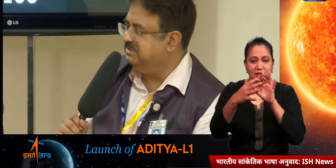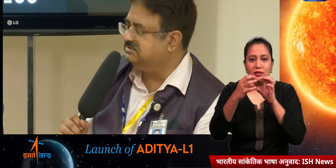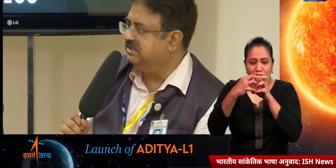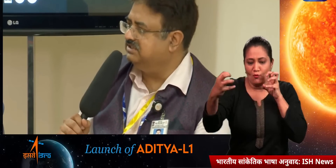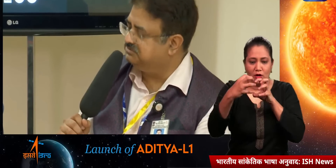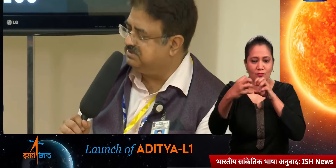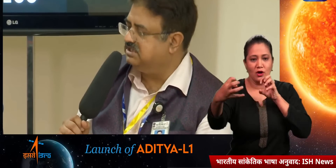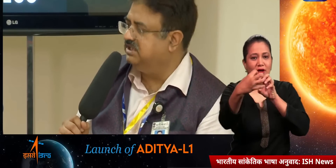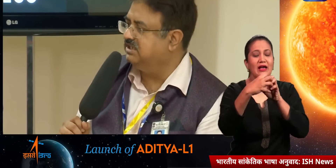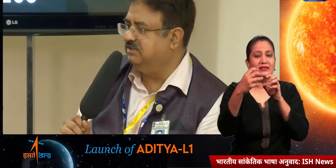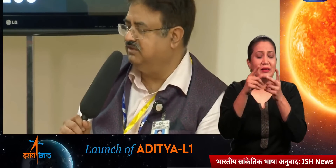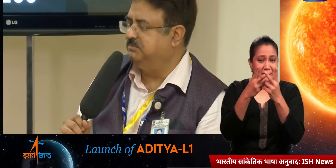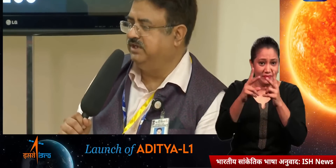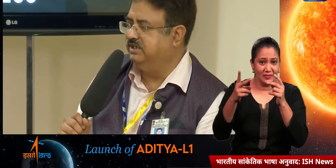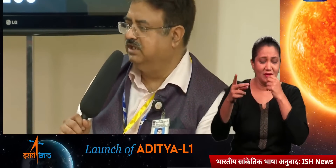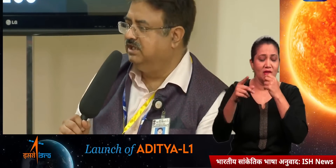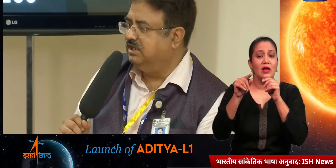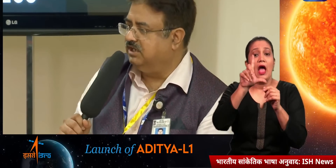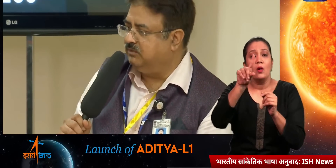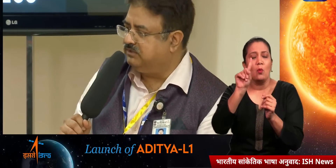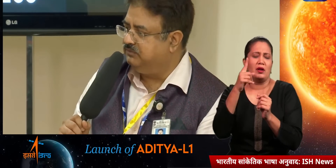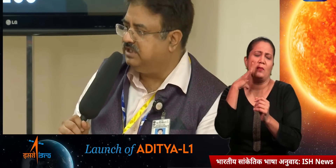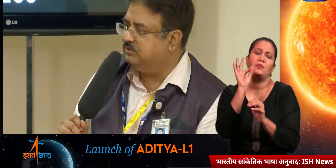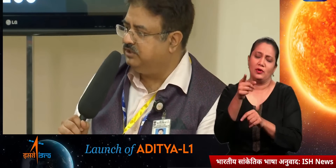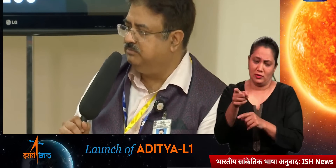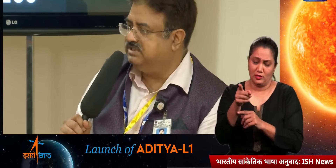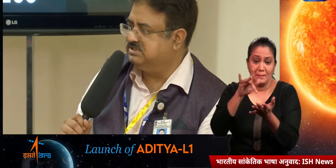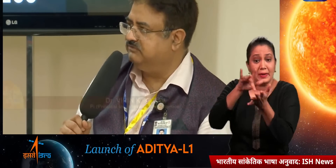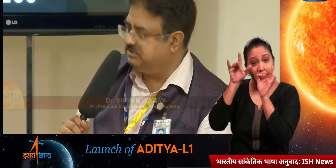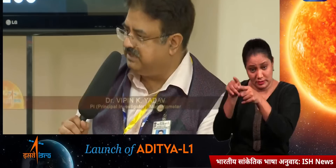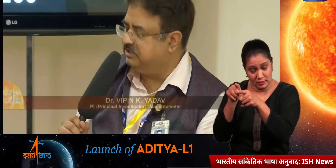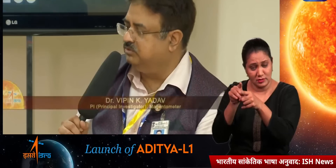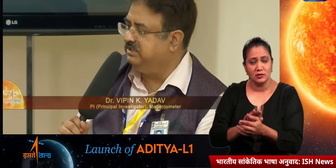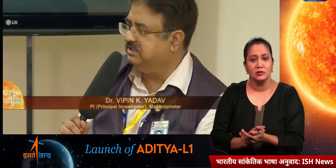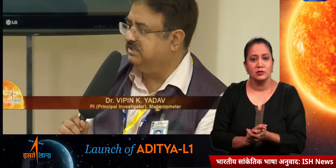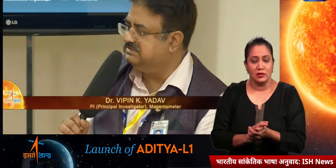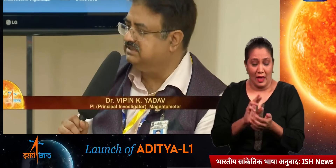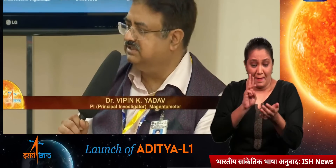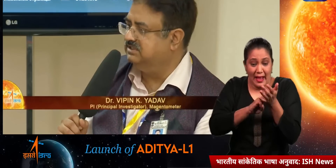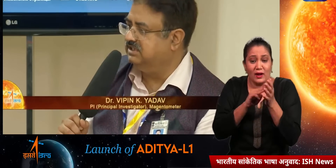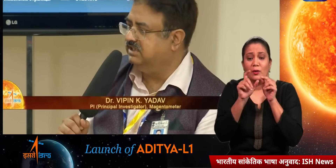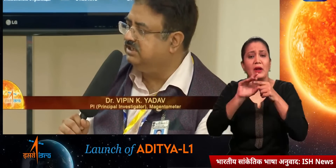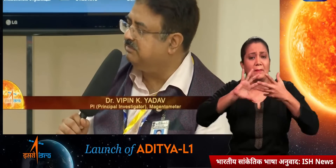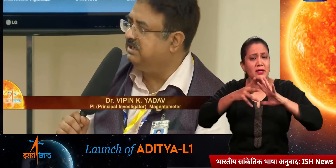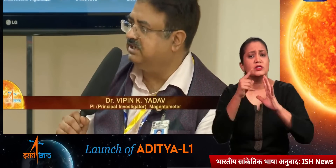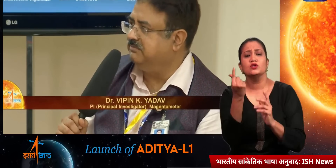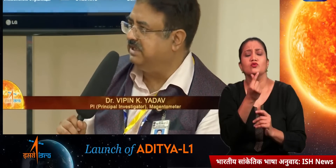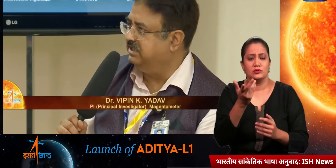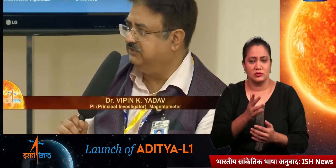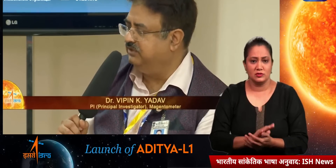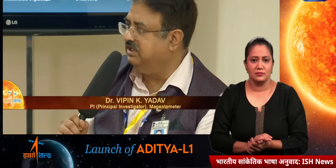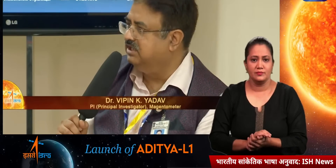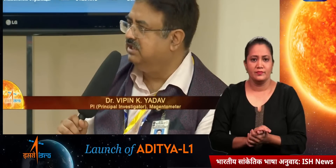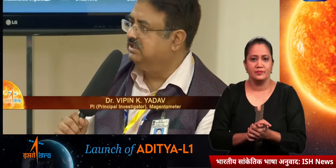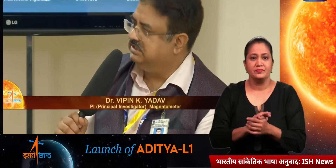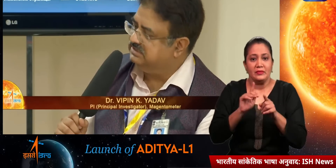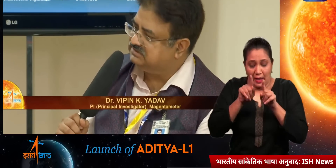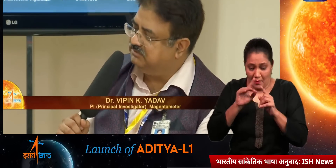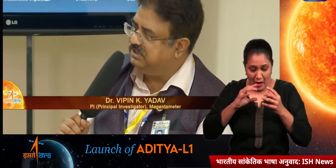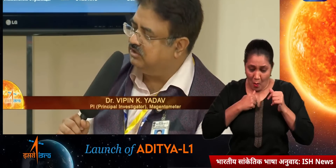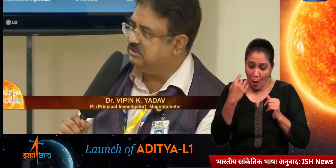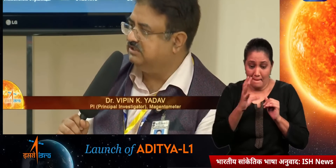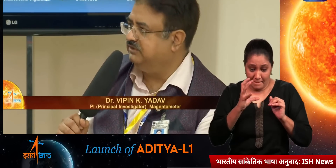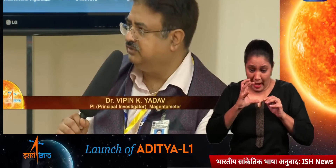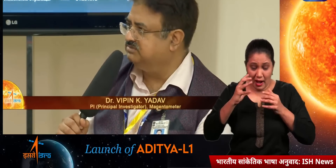in space, and especially at L1 point. What we are going to measure with magnetometer is the interplanetary magnetic field that